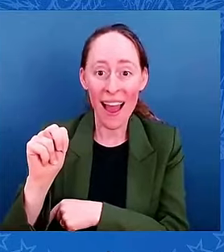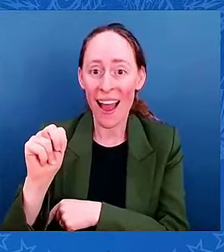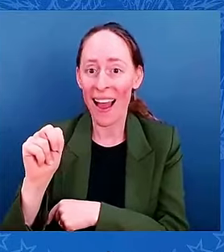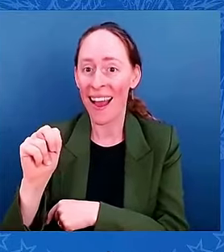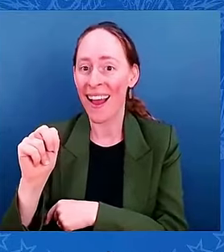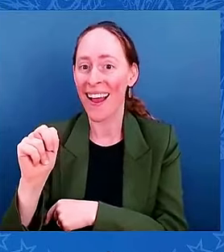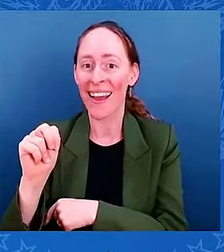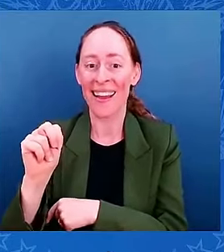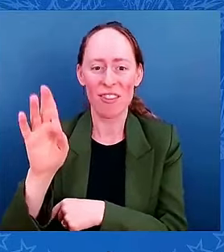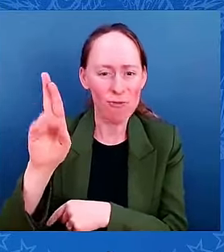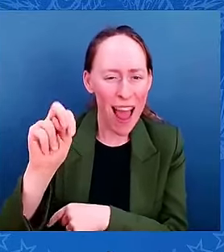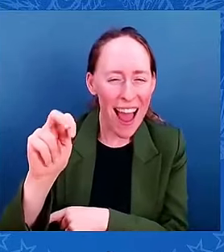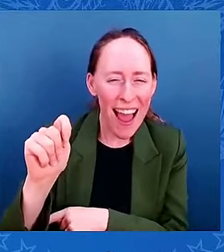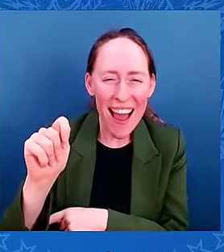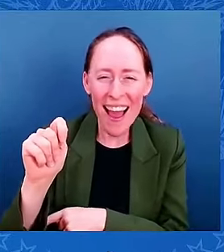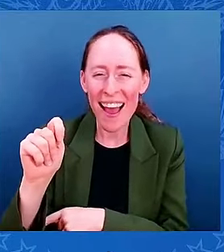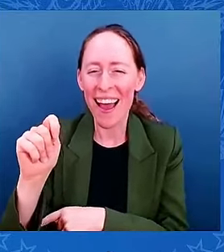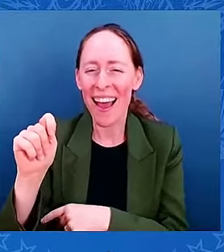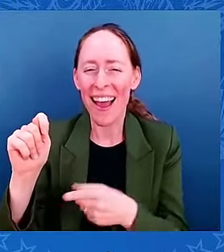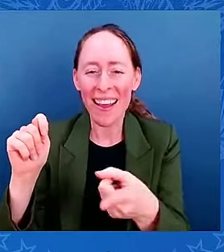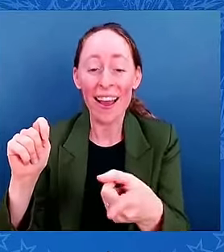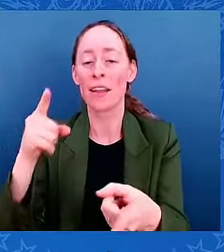There you are.